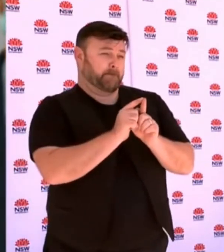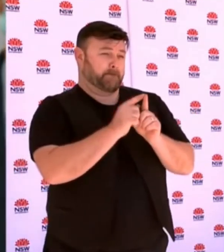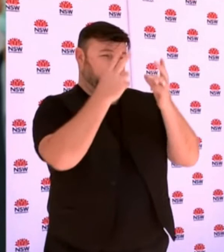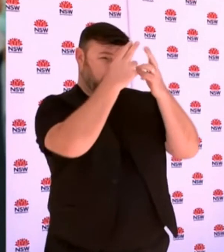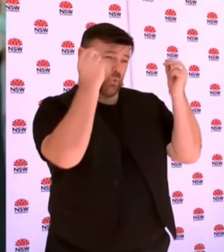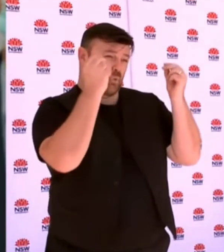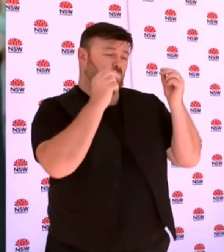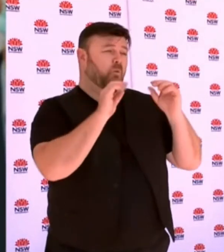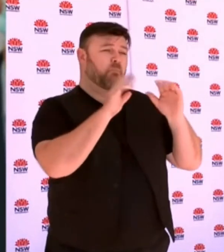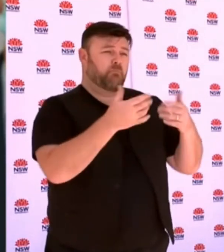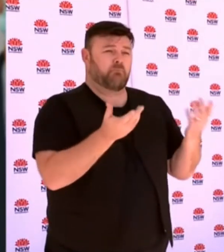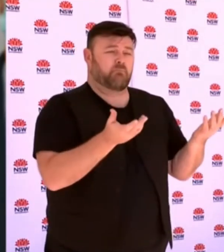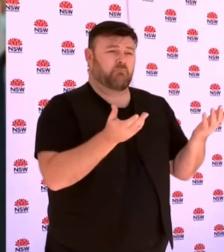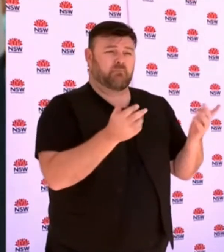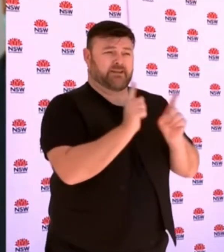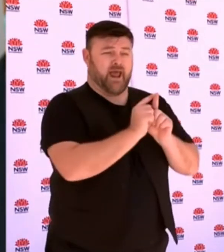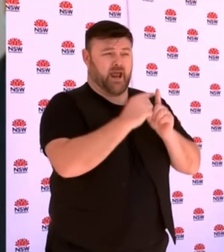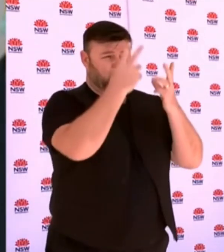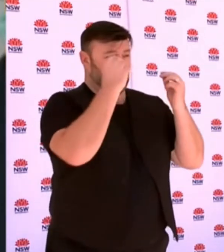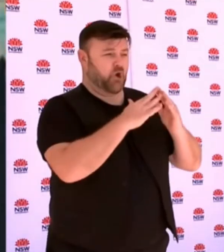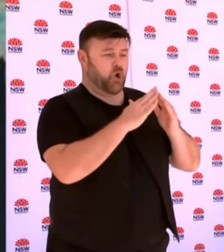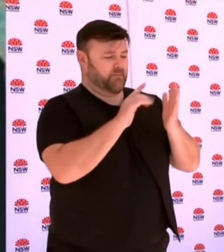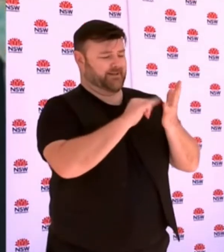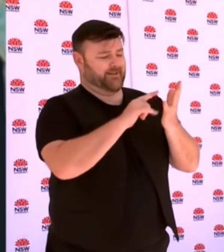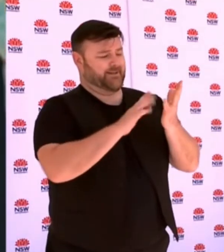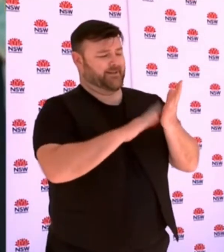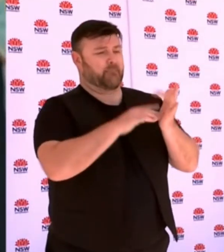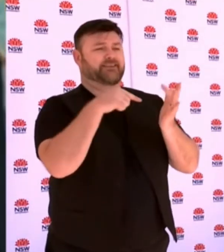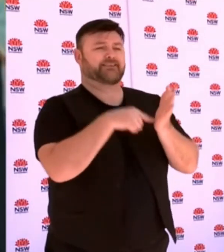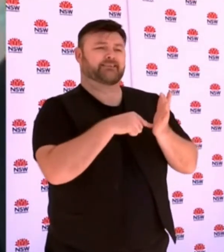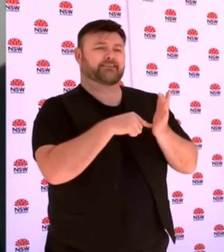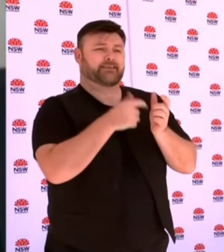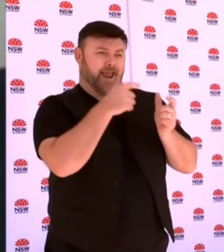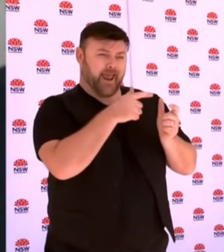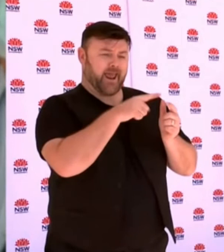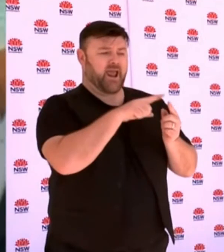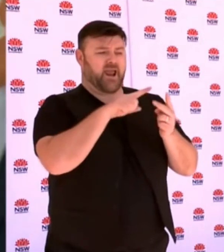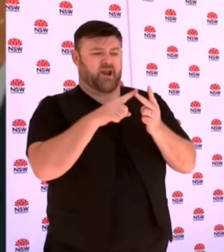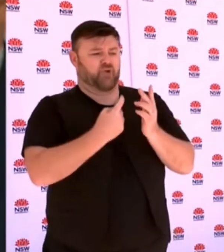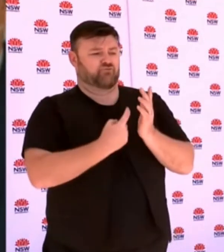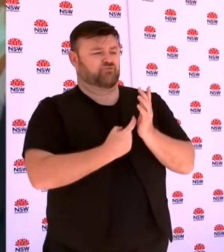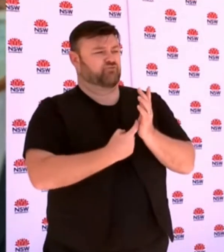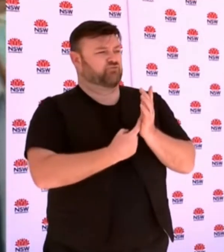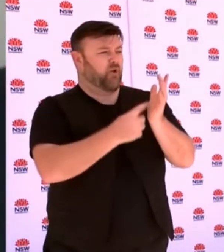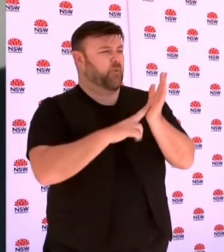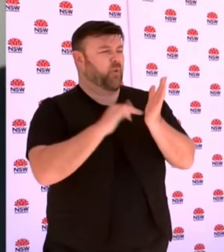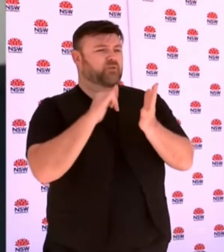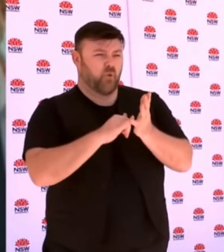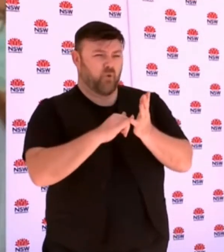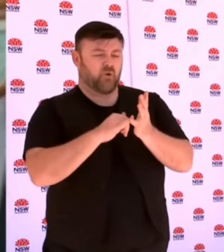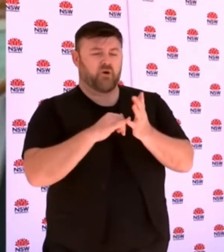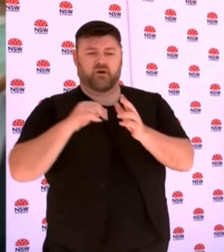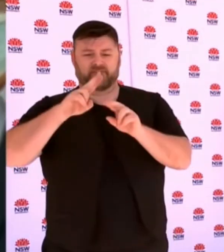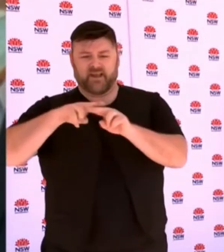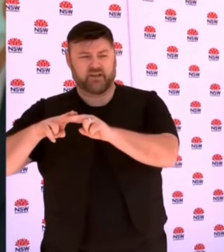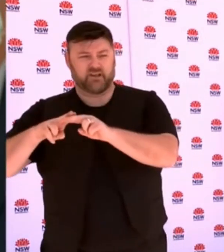care facility, Summit Care, and also at Royal North Shore, Fairfield and